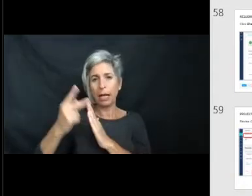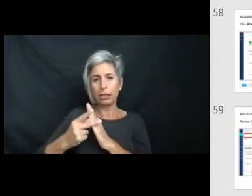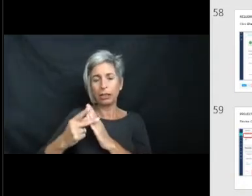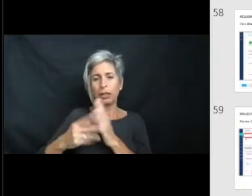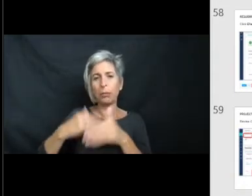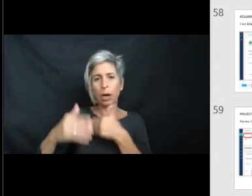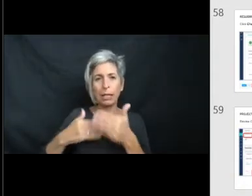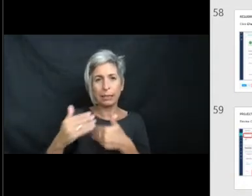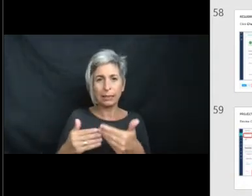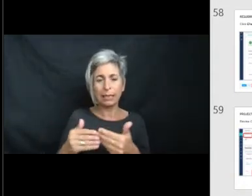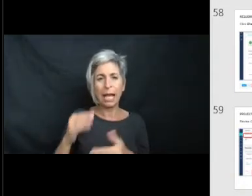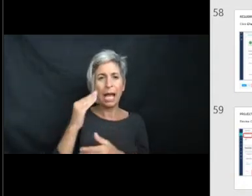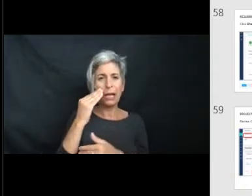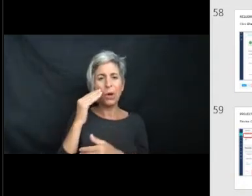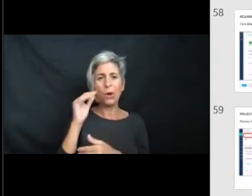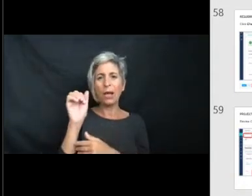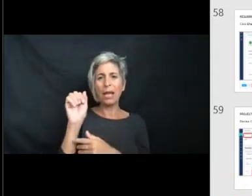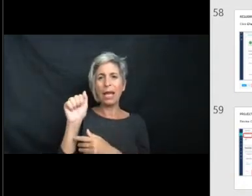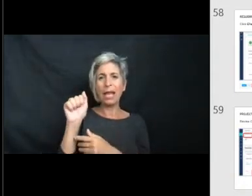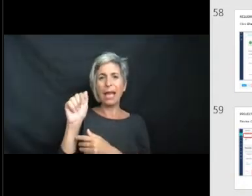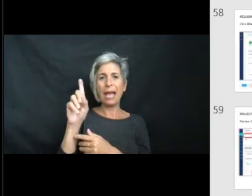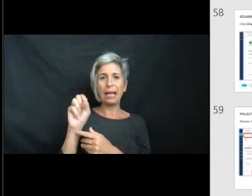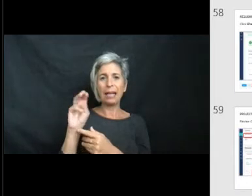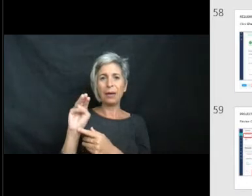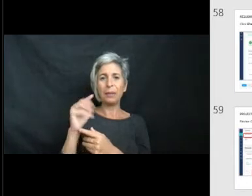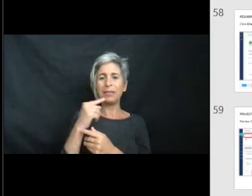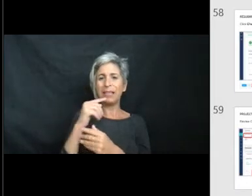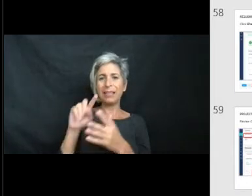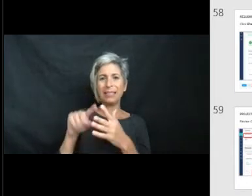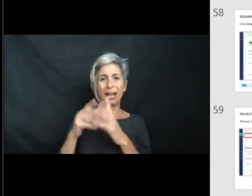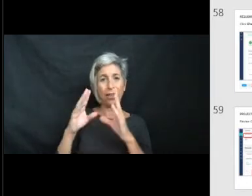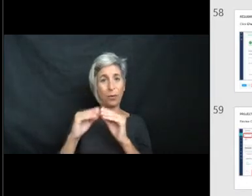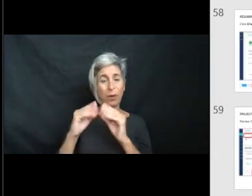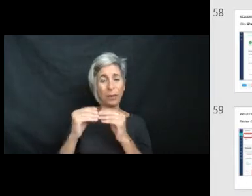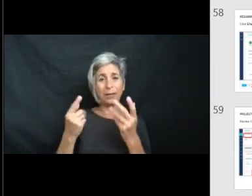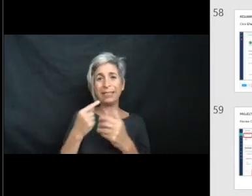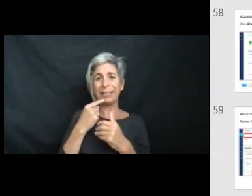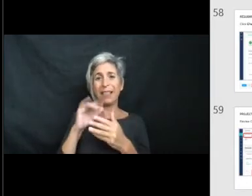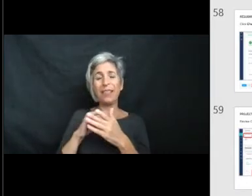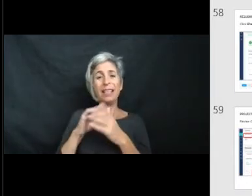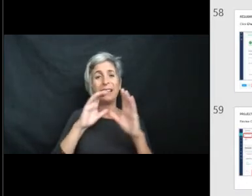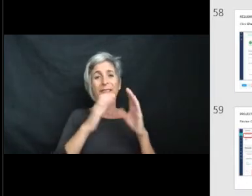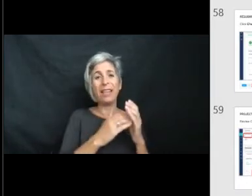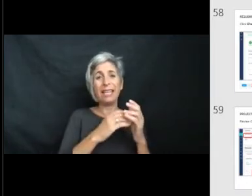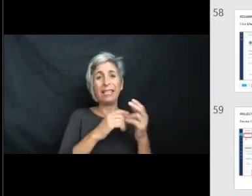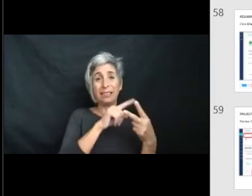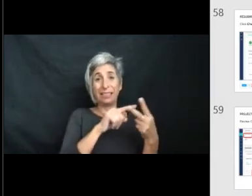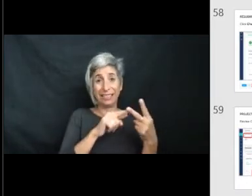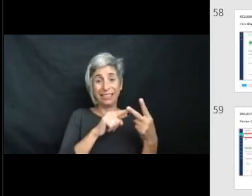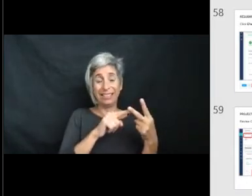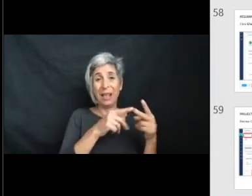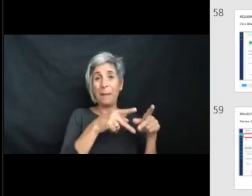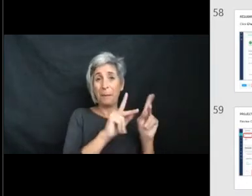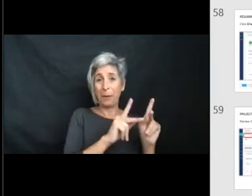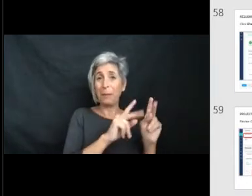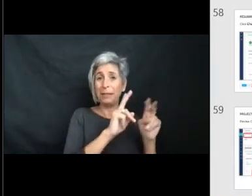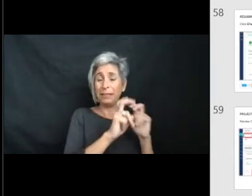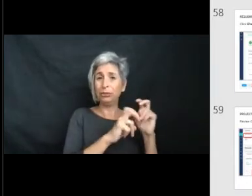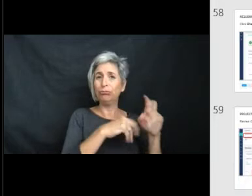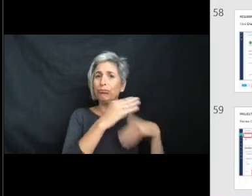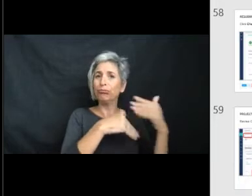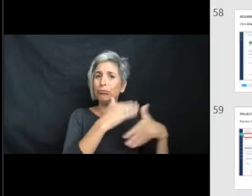this at the start of this webinar, where he said in this phase of the project, the permit issuance is still going to continue